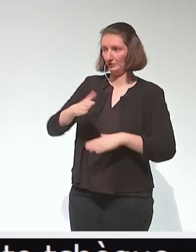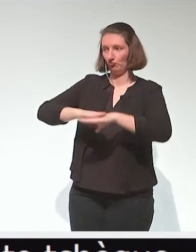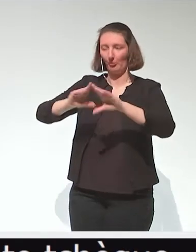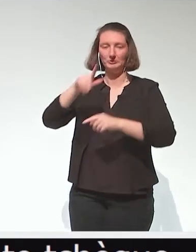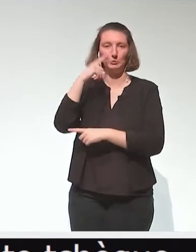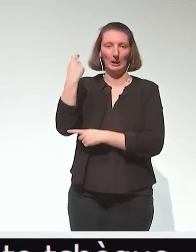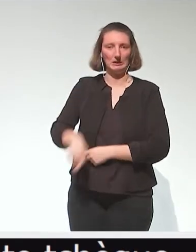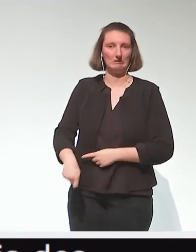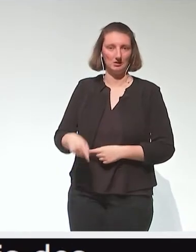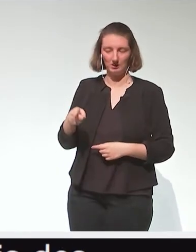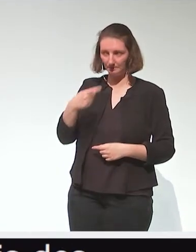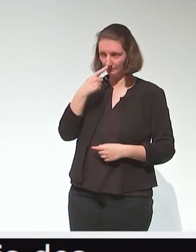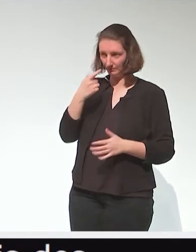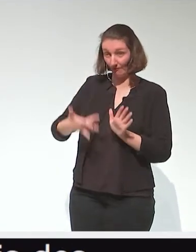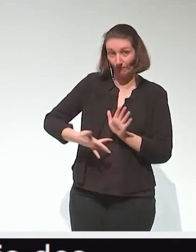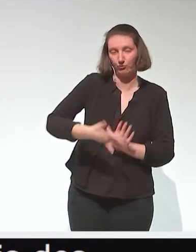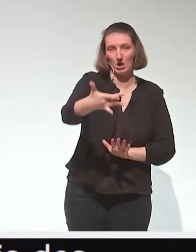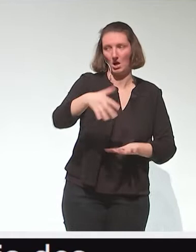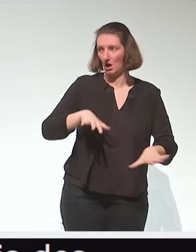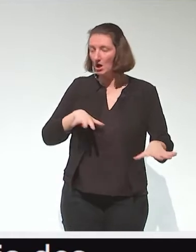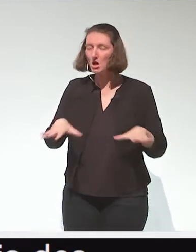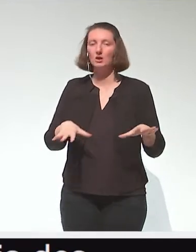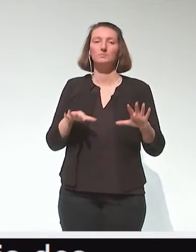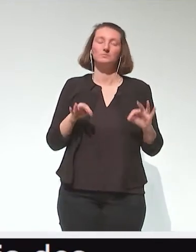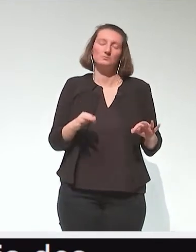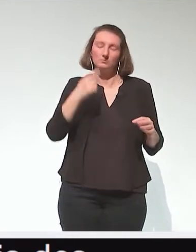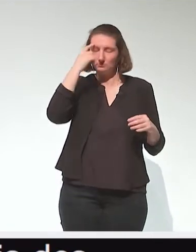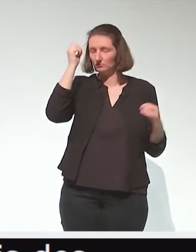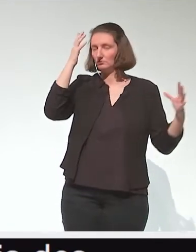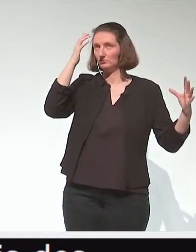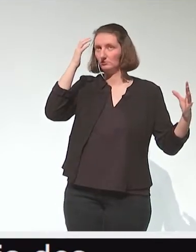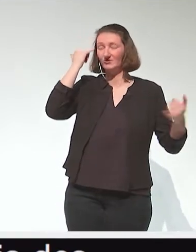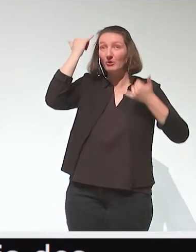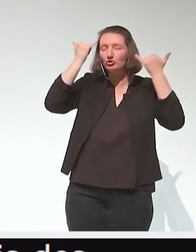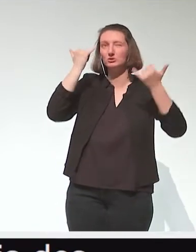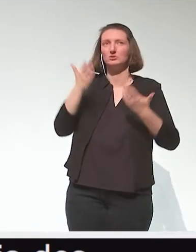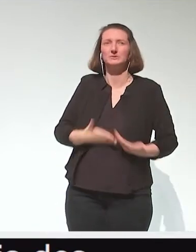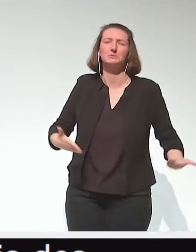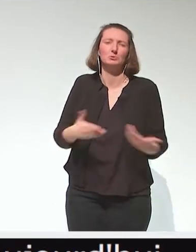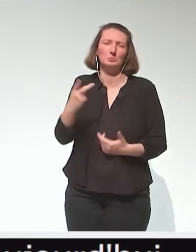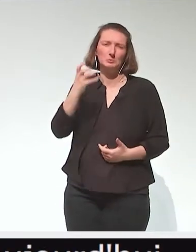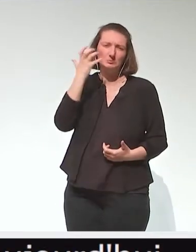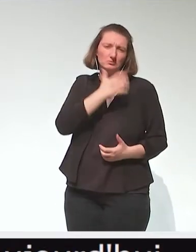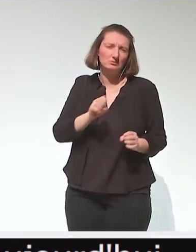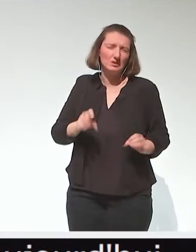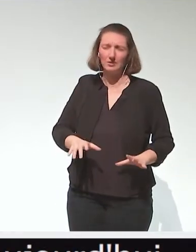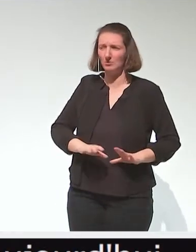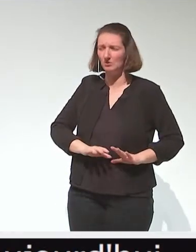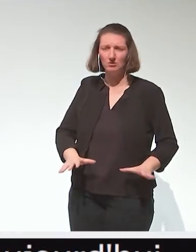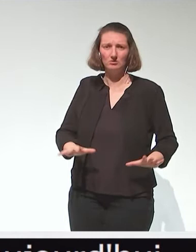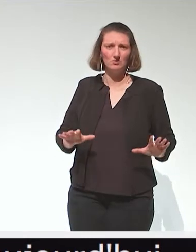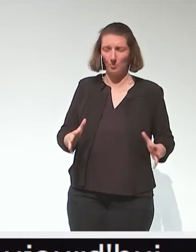handicapped in Ukraine who are fleeing that country. We can only imagine how disastrous